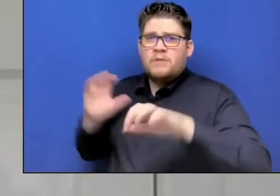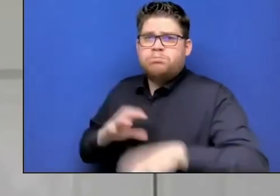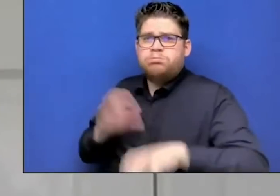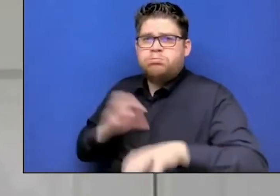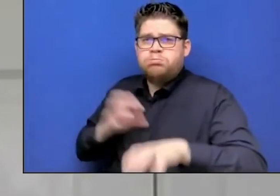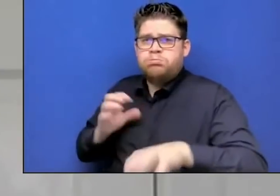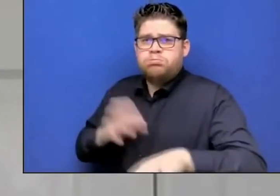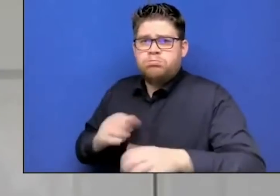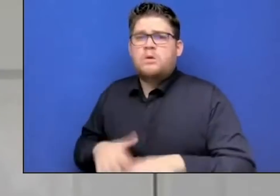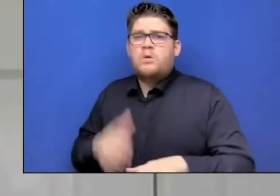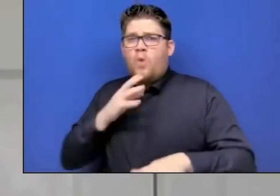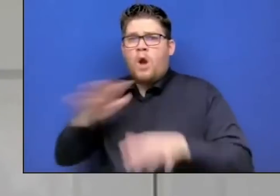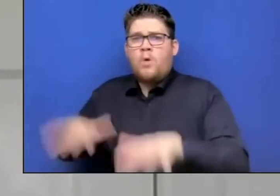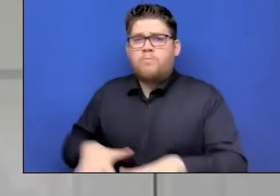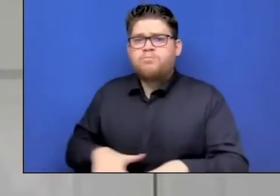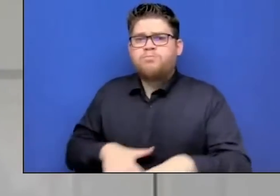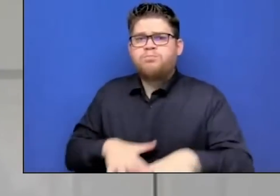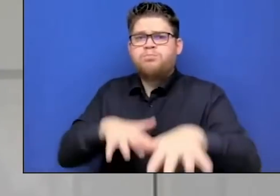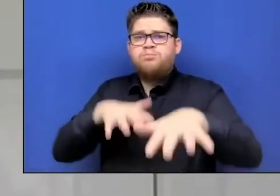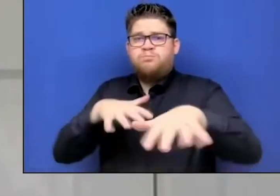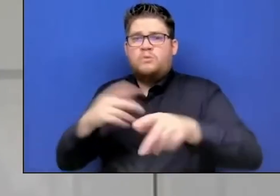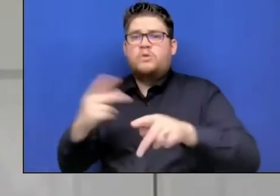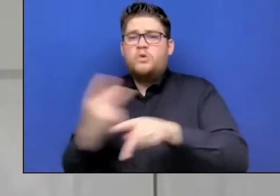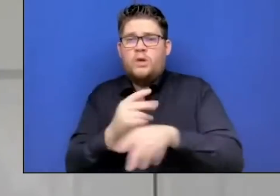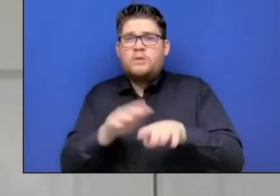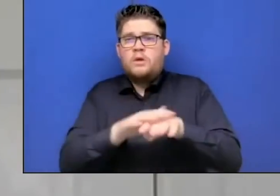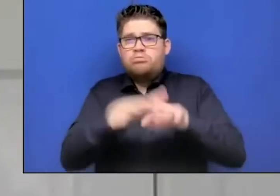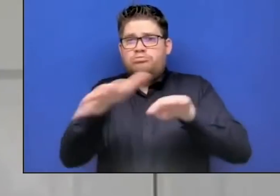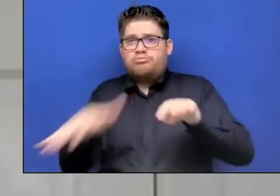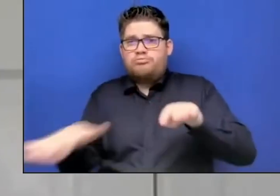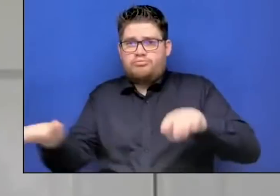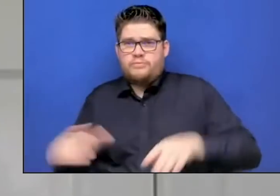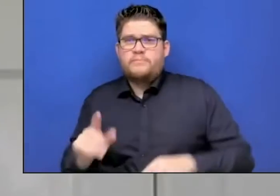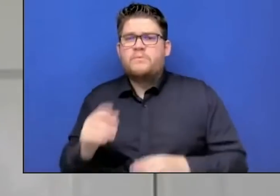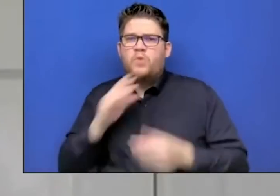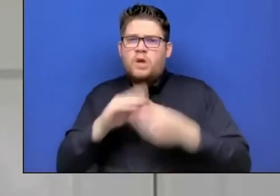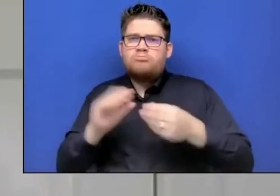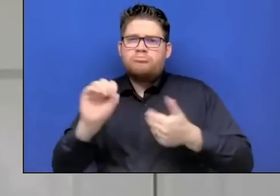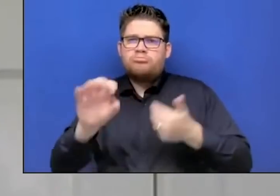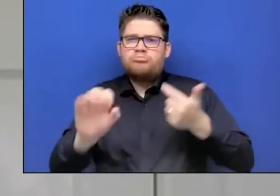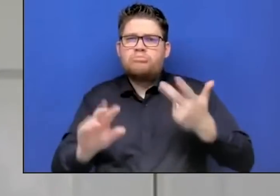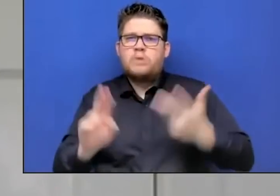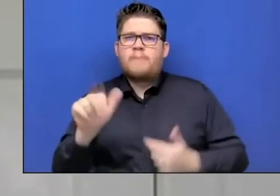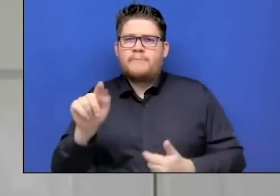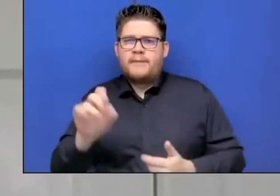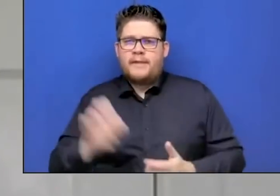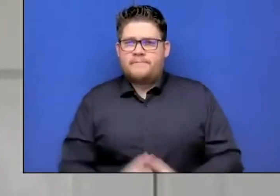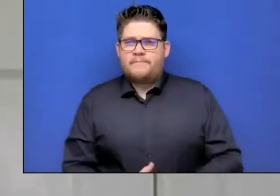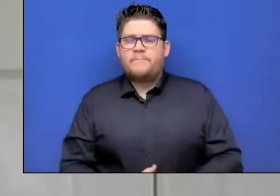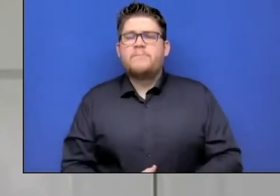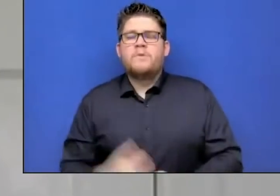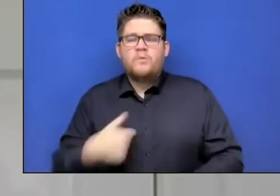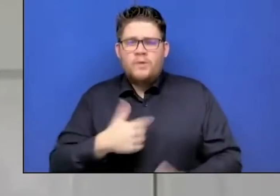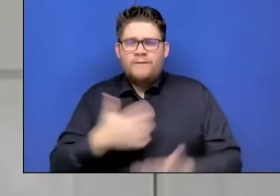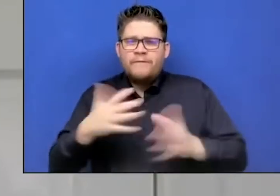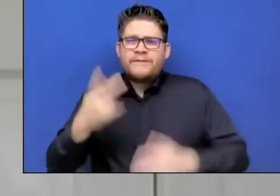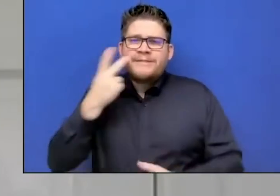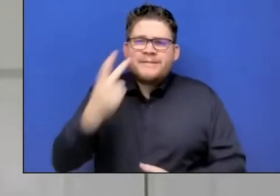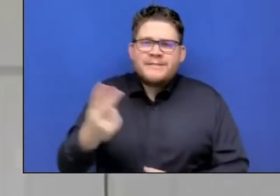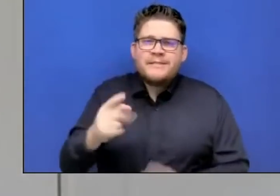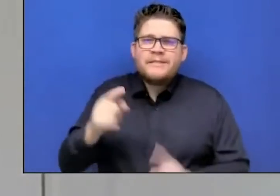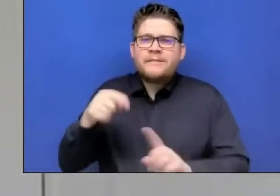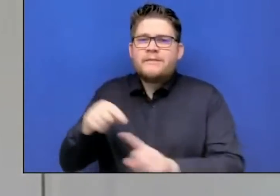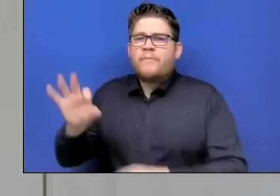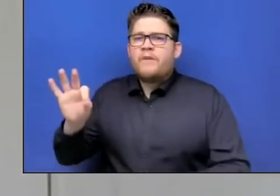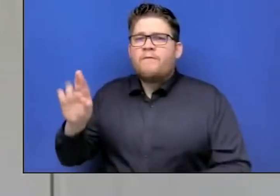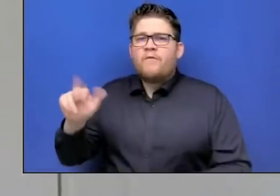flood conditions across southwest British Columbia. Flooding and challenging conditions have been reported throughout the Fraser Valley, the Fraser Canyon, and into